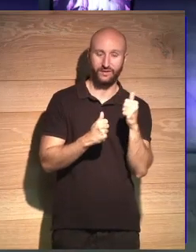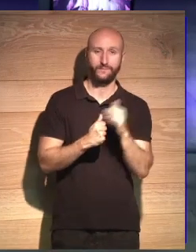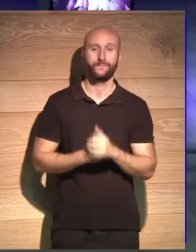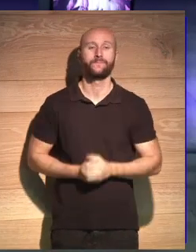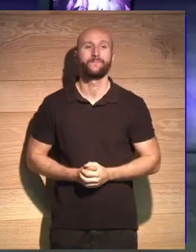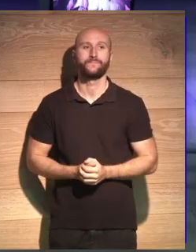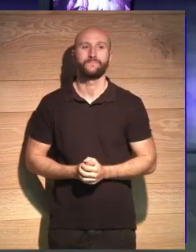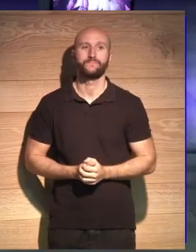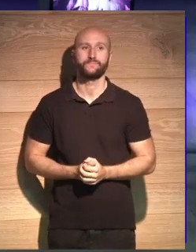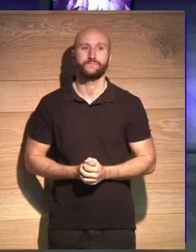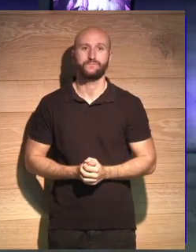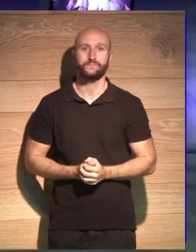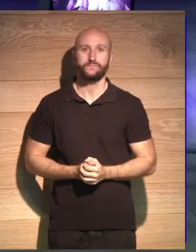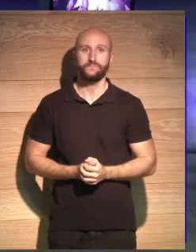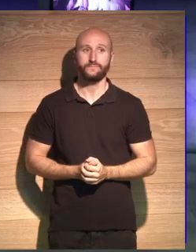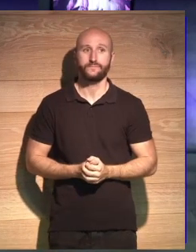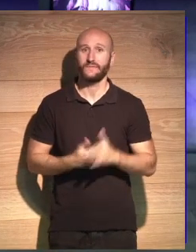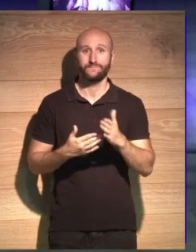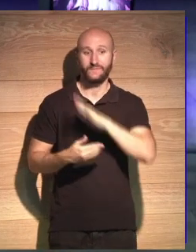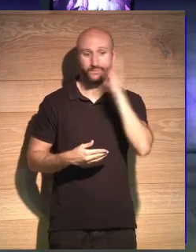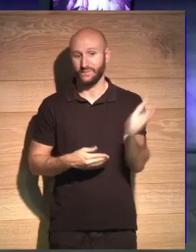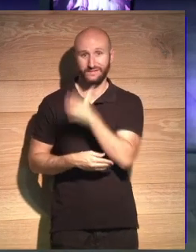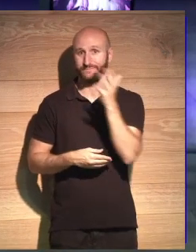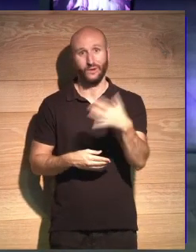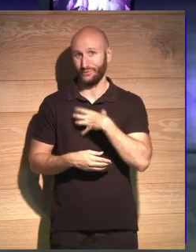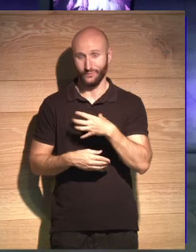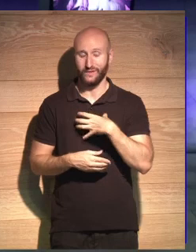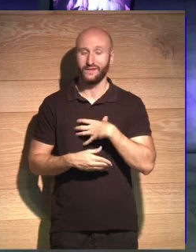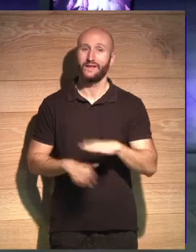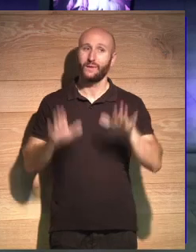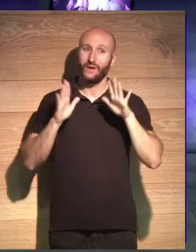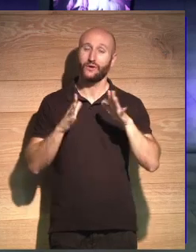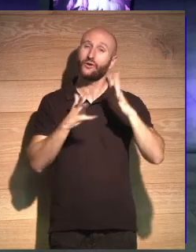had simplified everything too much, and that they were not very good journalists.